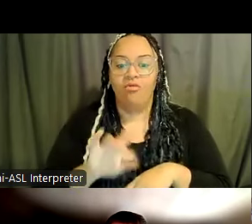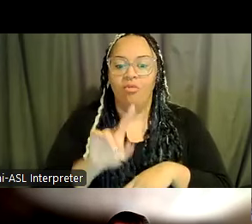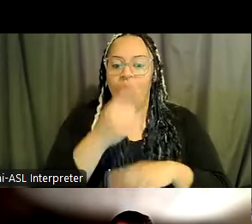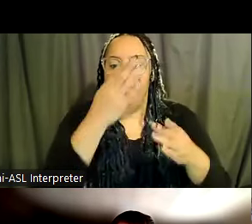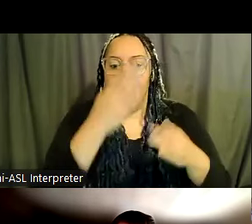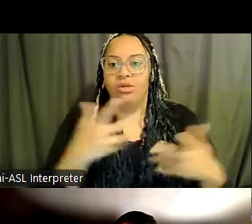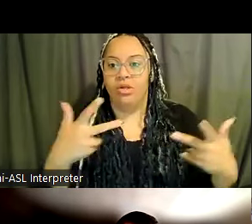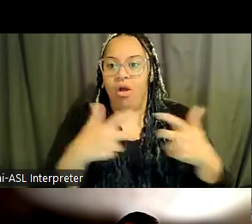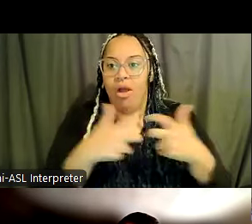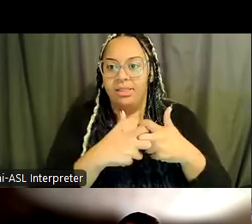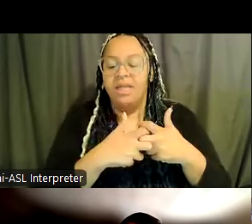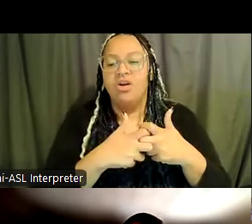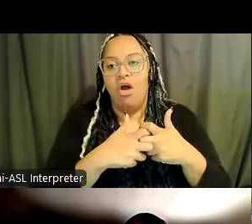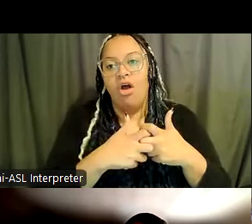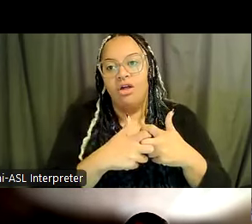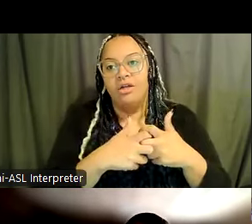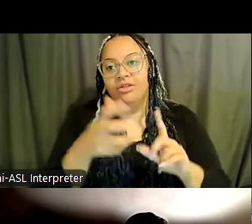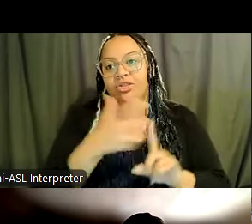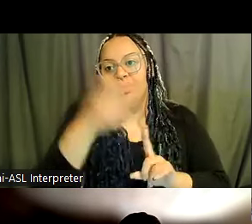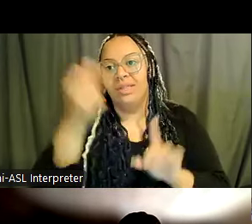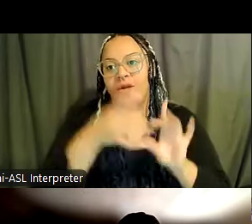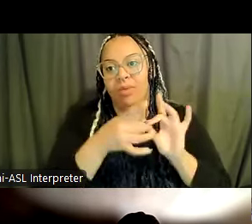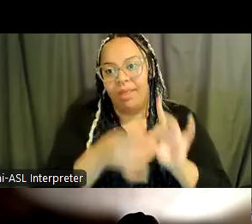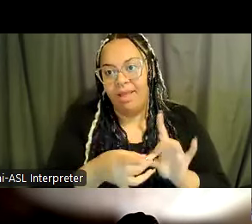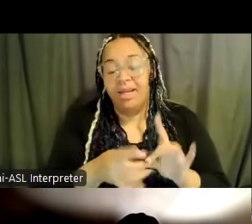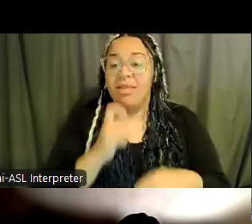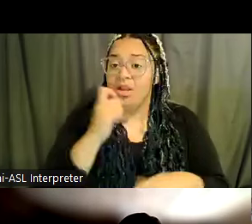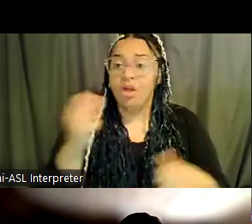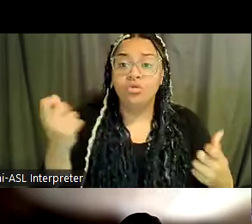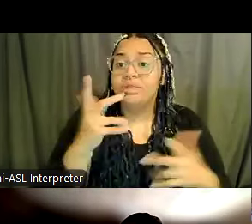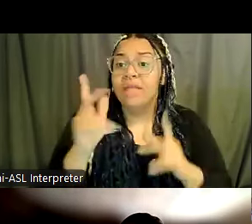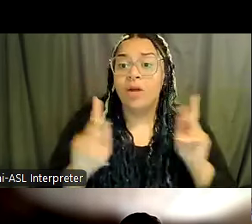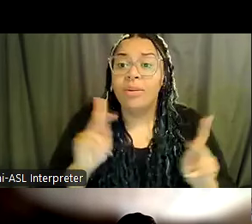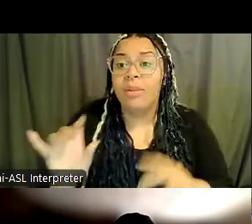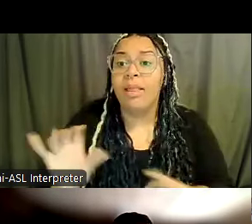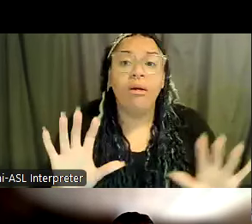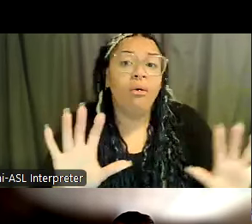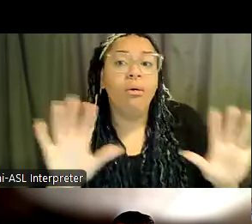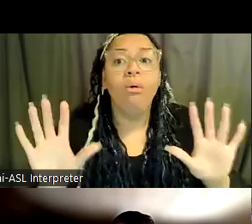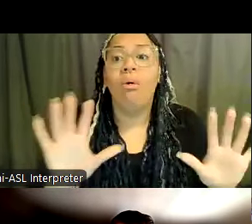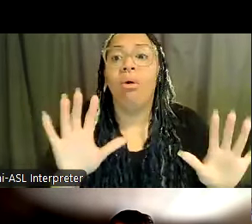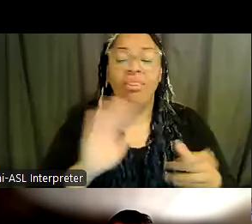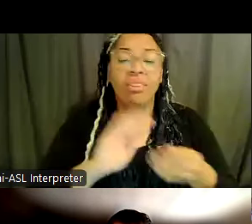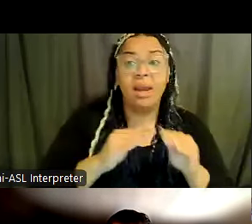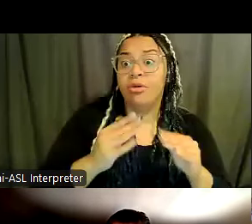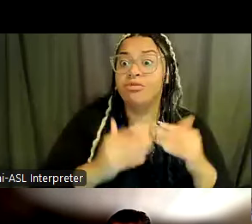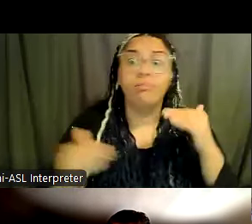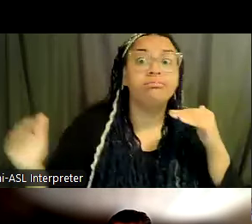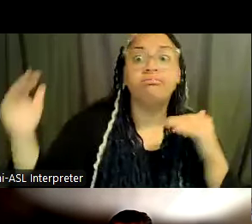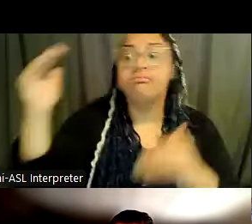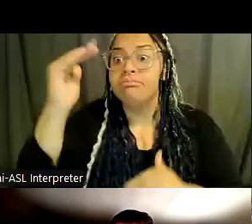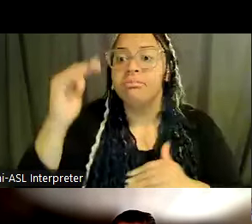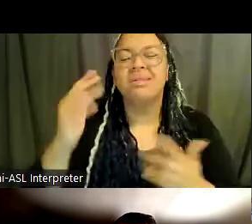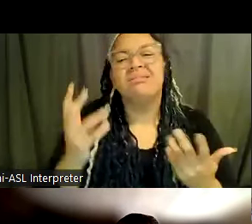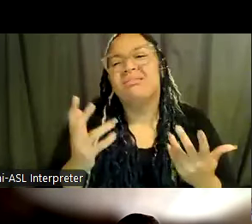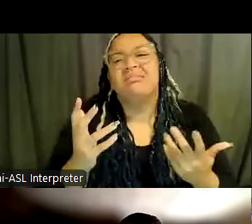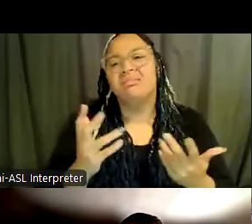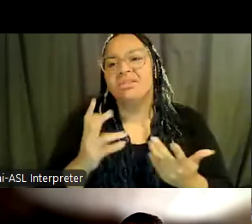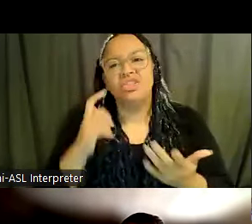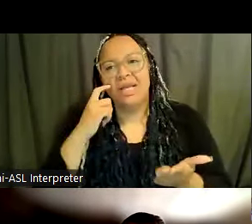get reported as suicides, and that's not to scare people to say, oh, the numbers are so much higher. But I do think it's an acknowledgement